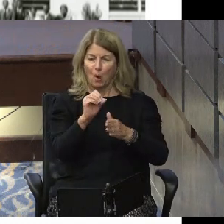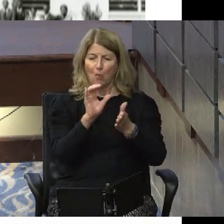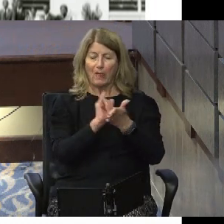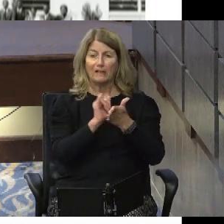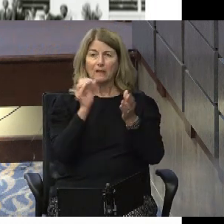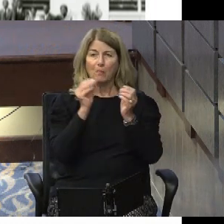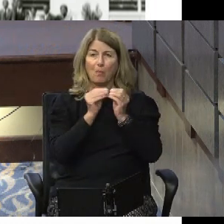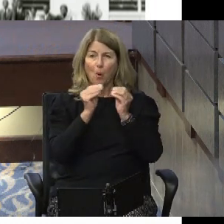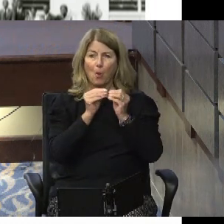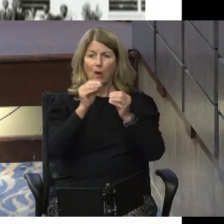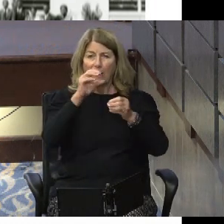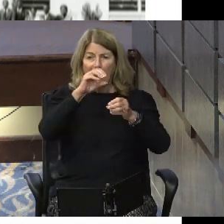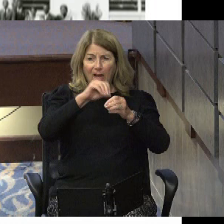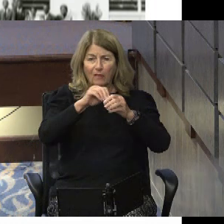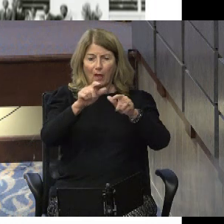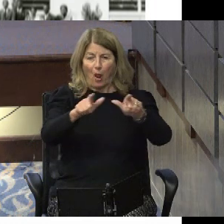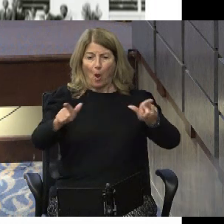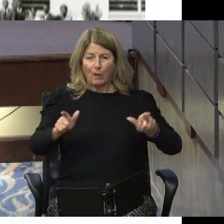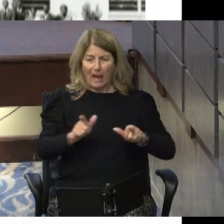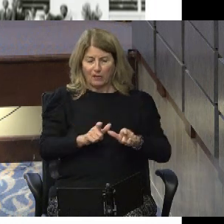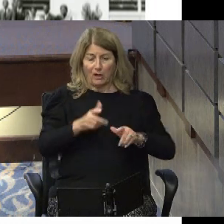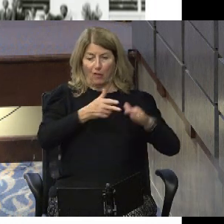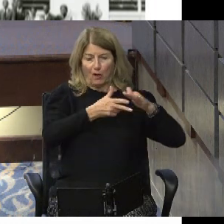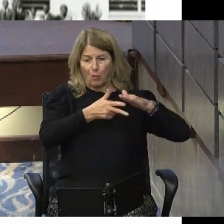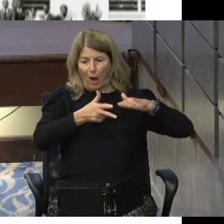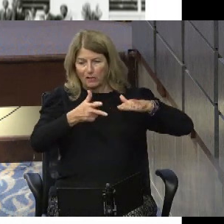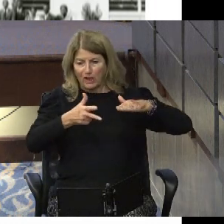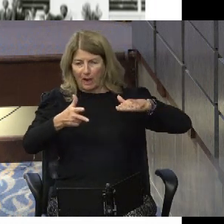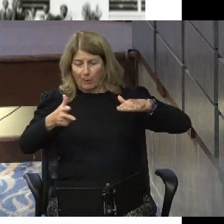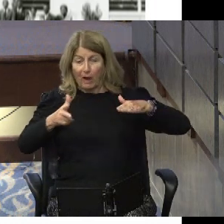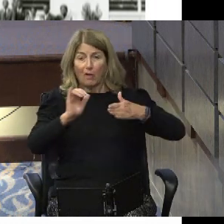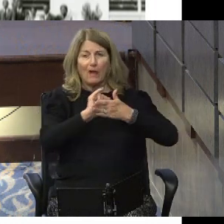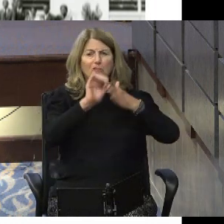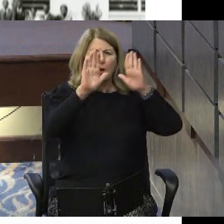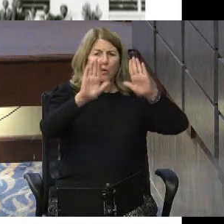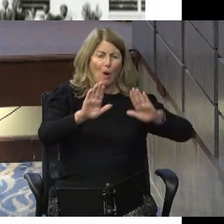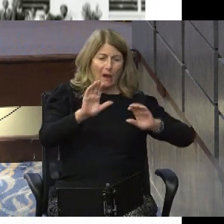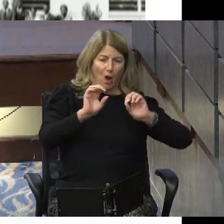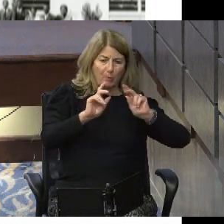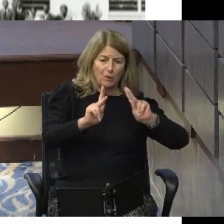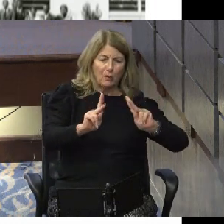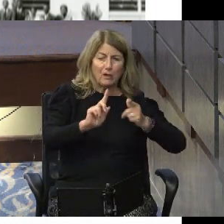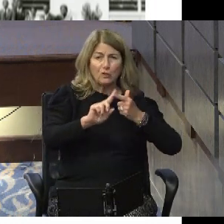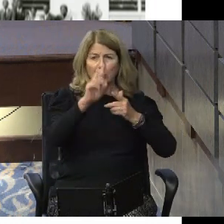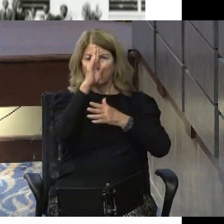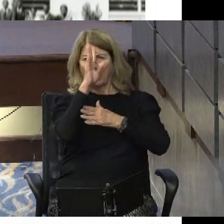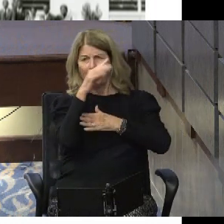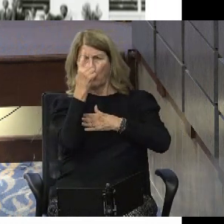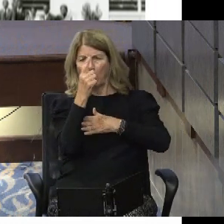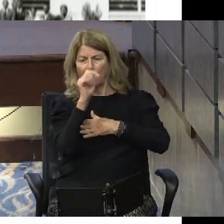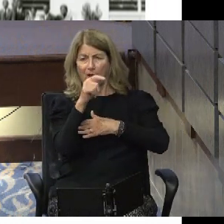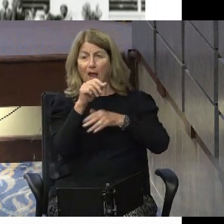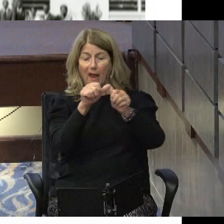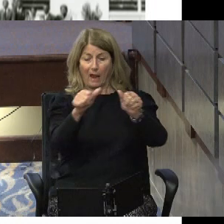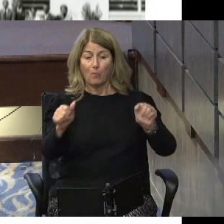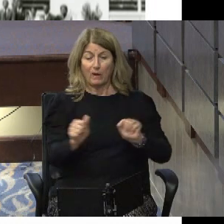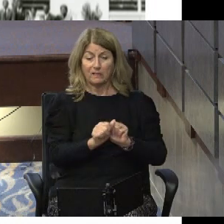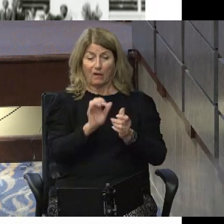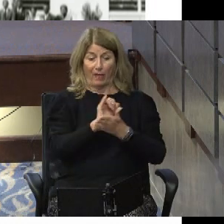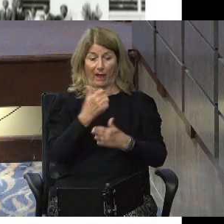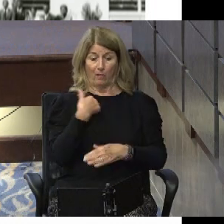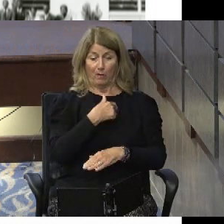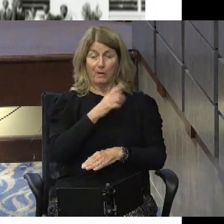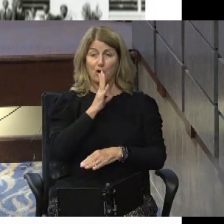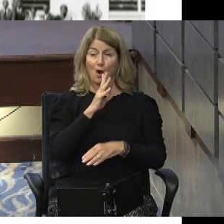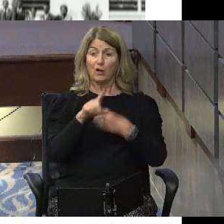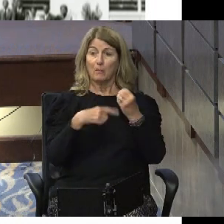the location of the garage here, and we thought to ourselves, well, this is a great opportunity to create one of these spaces that we've been talking about.